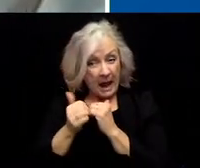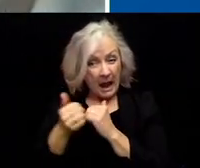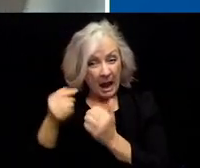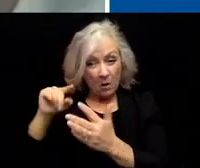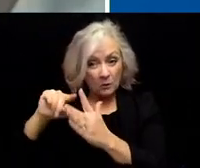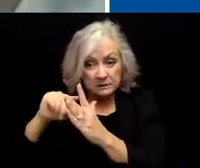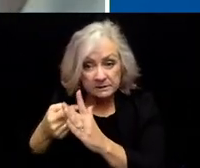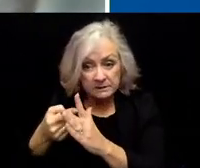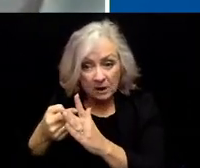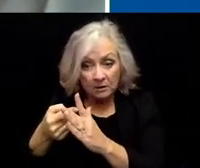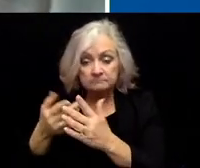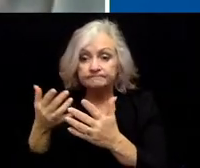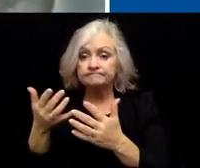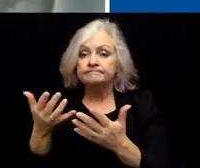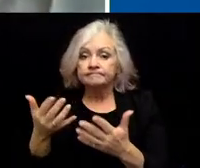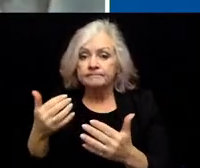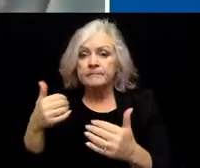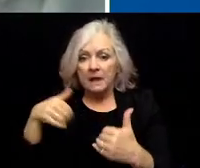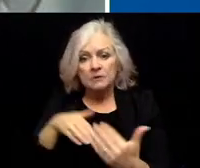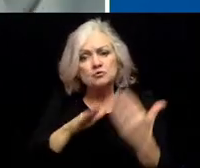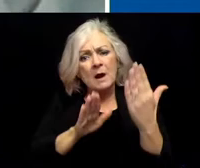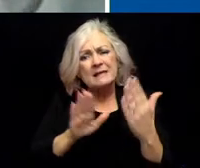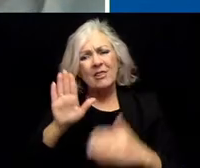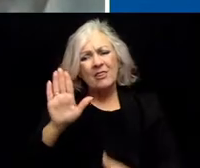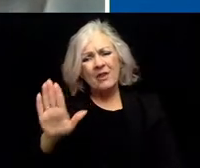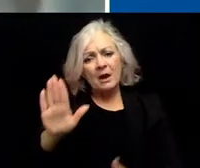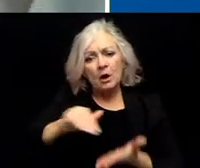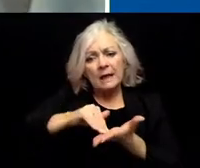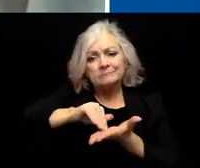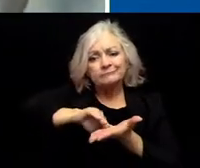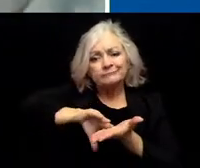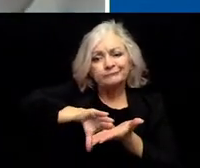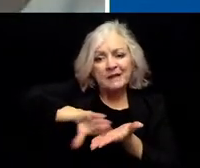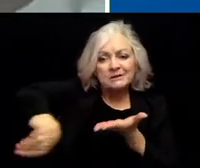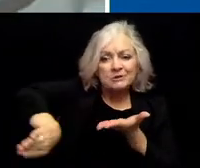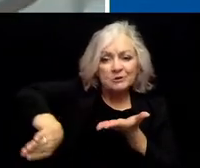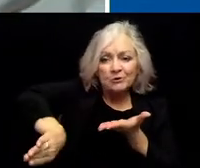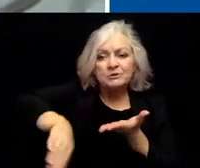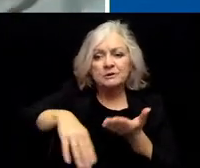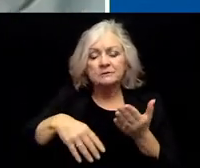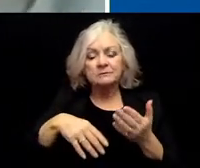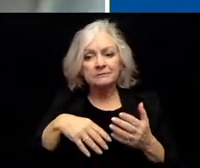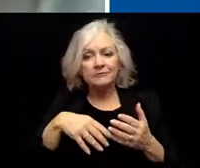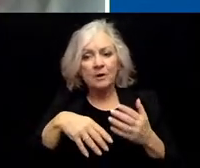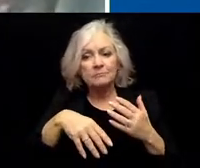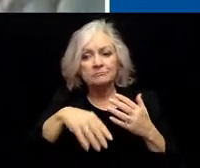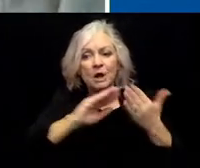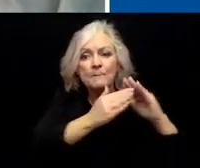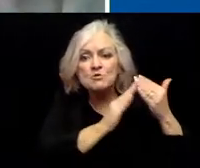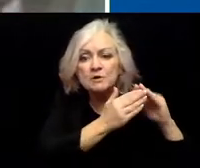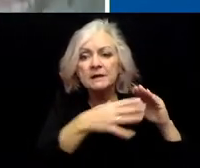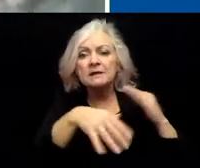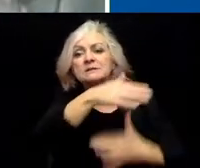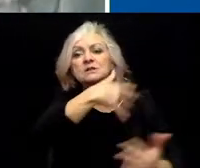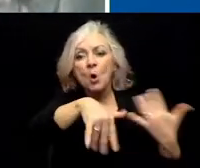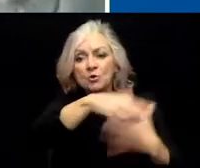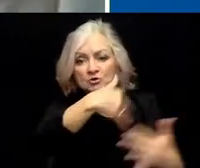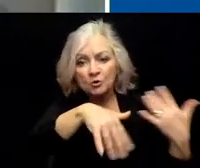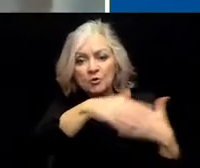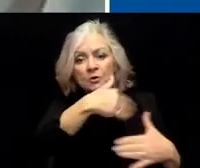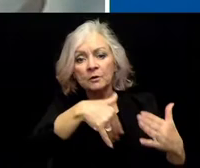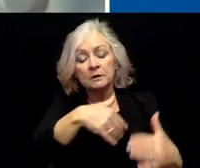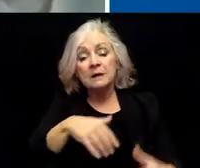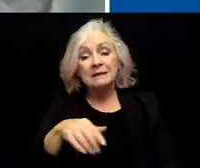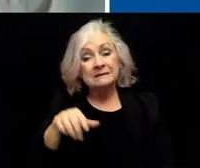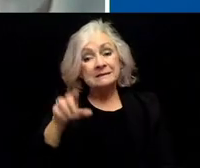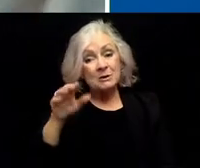their exclusion from social spaces. But to do so, we must build, and I want to repeat this, awareness of all disabilities,